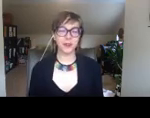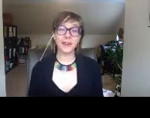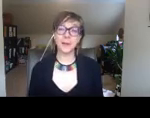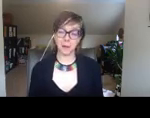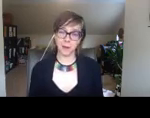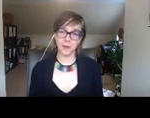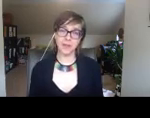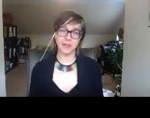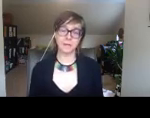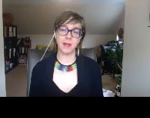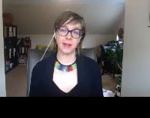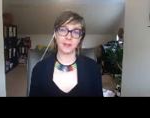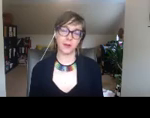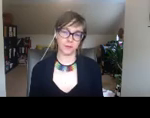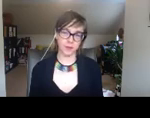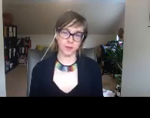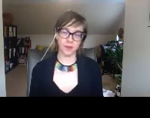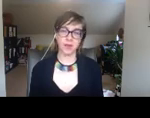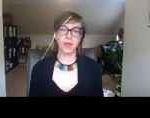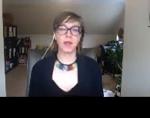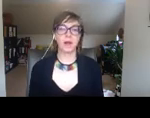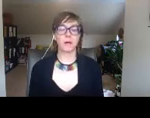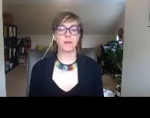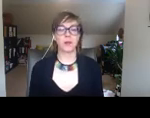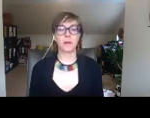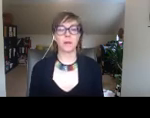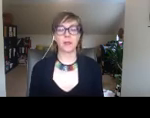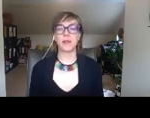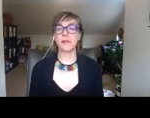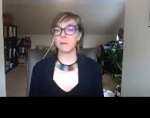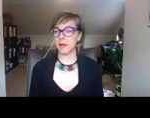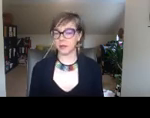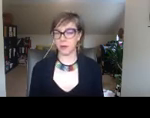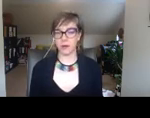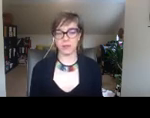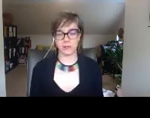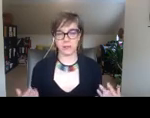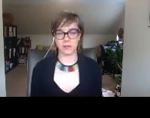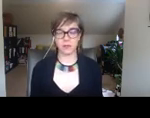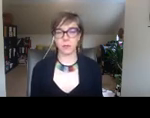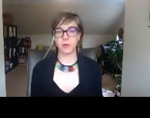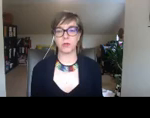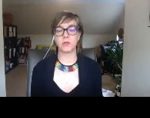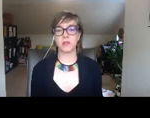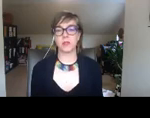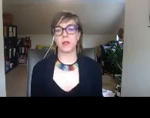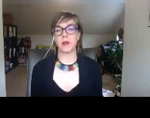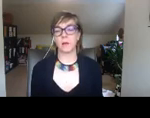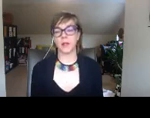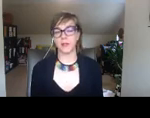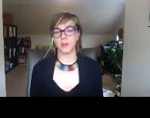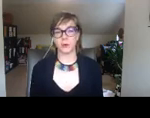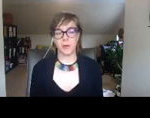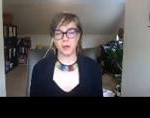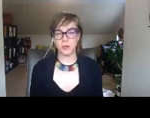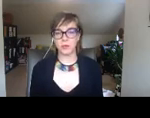is talking about this impact on our field, talking about the impact on us as interpreters,